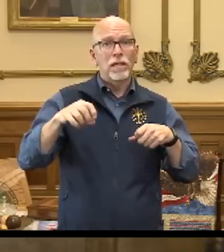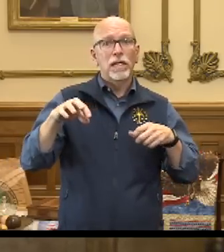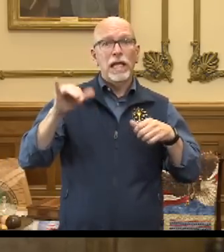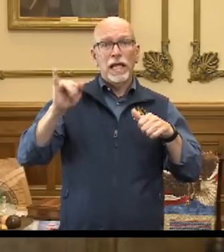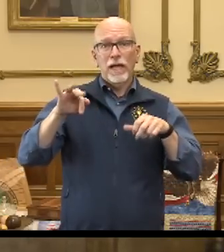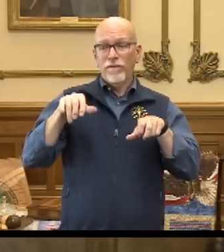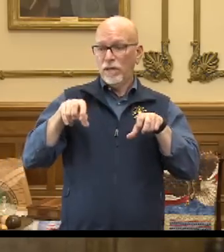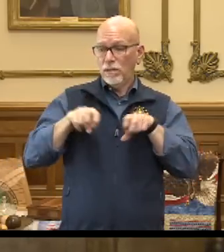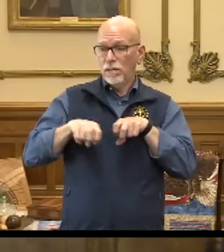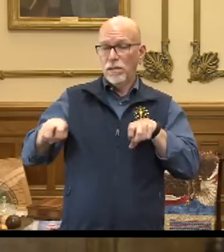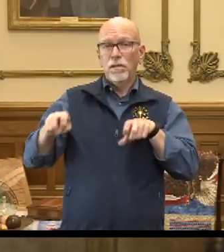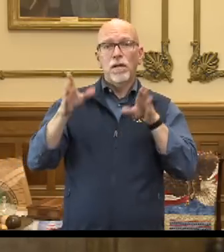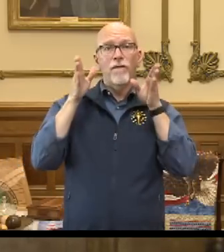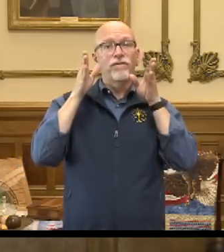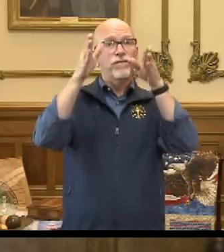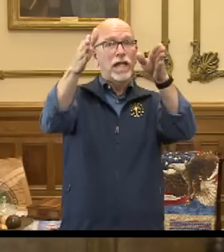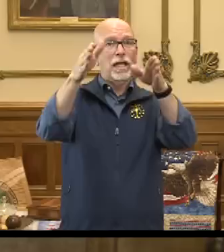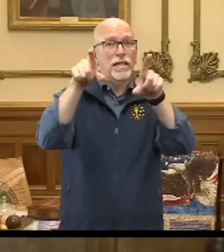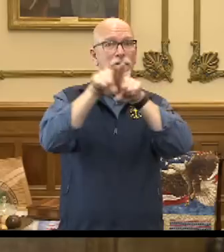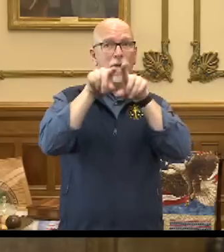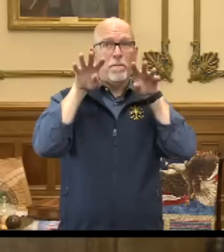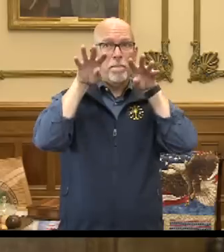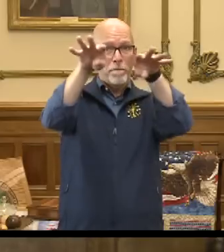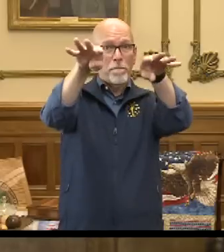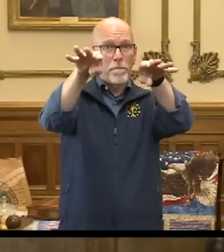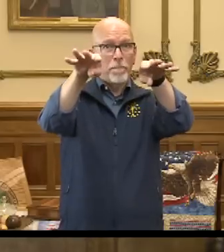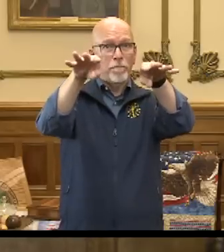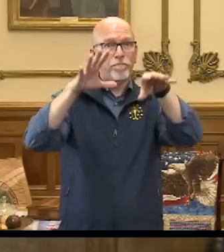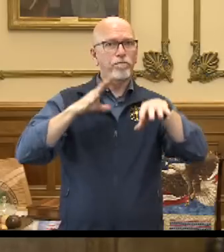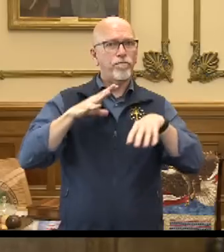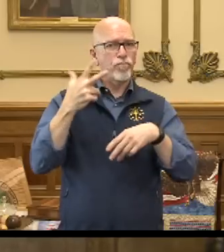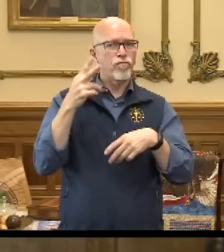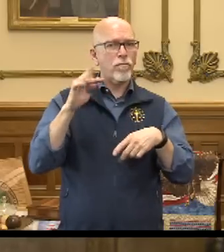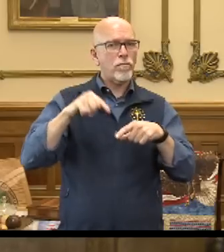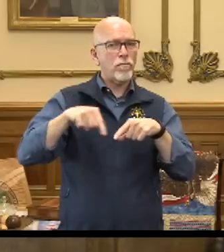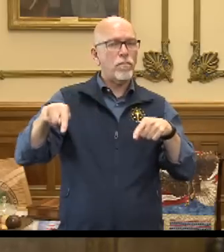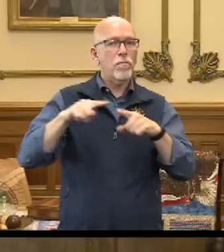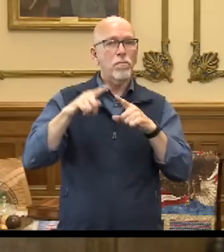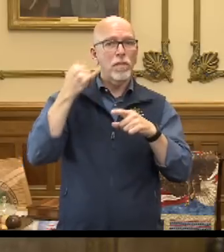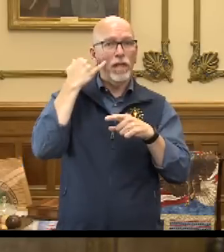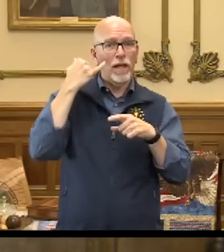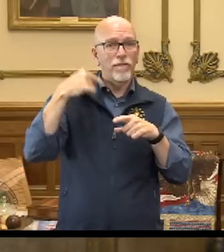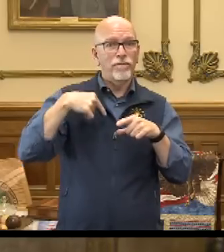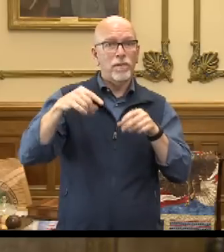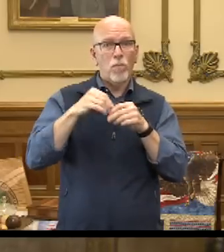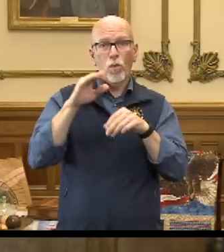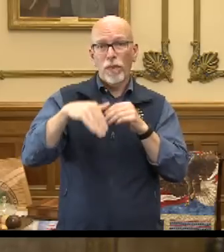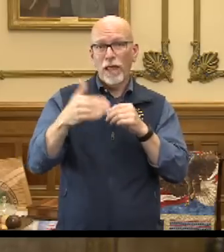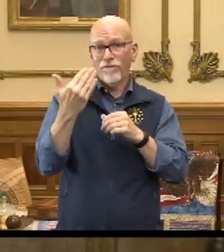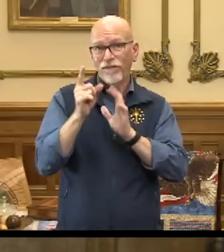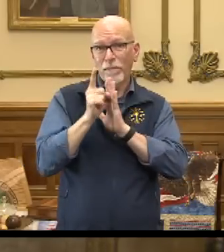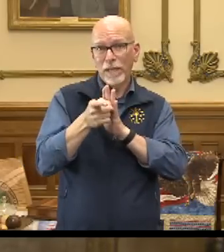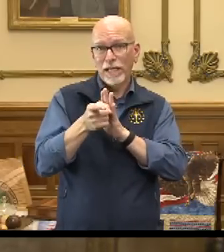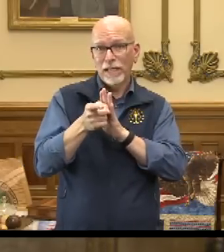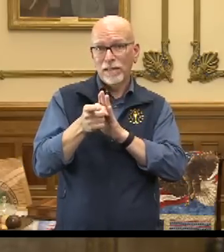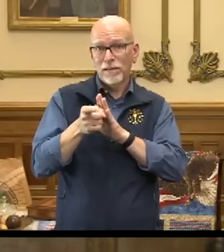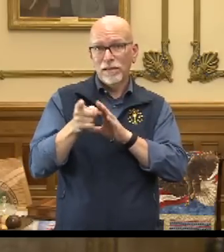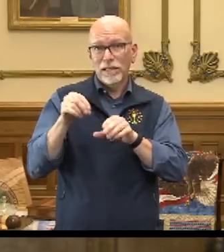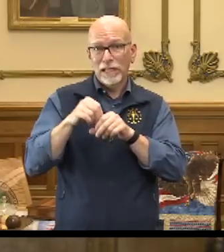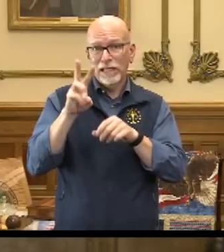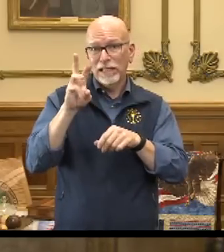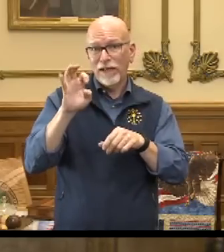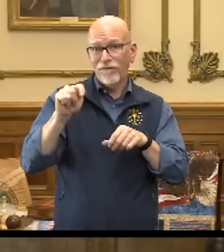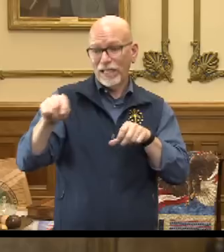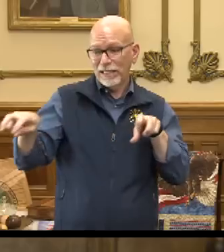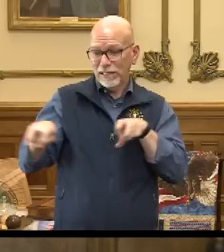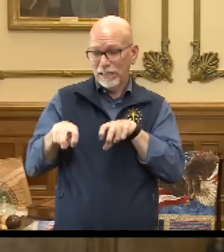all to be focused and face the same direction. But if an individual is sitting there for longer than 15 minutes within that 6-foot